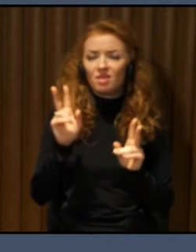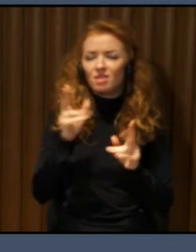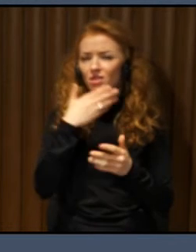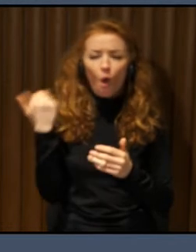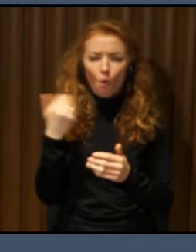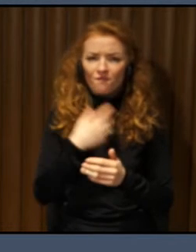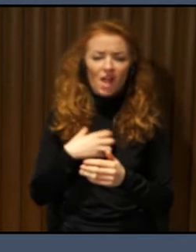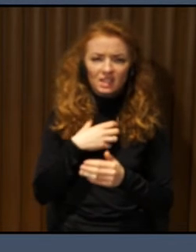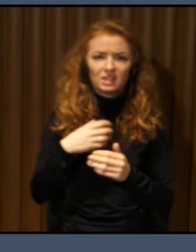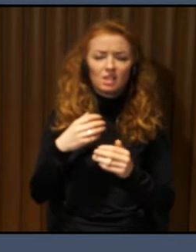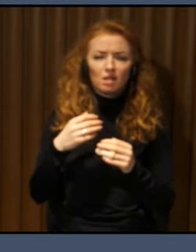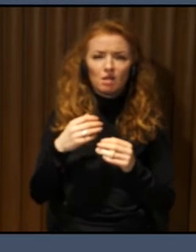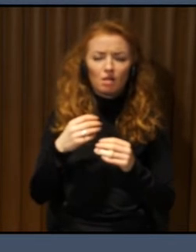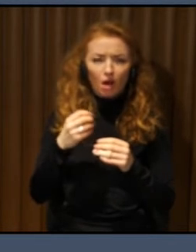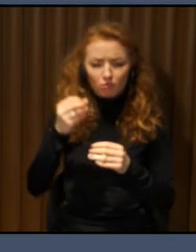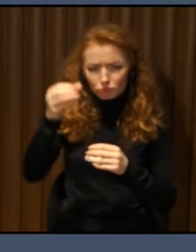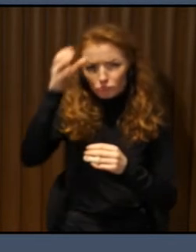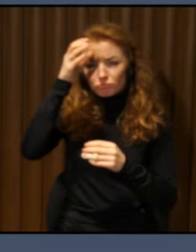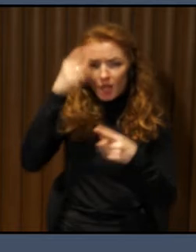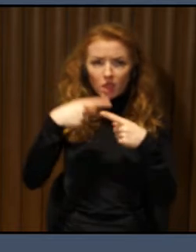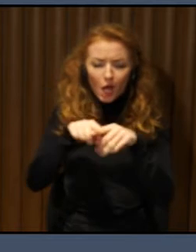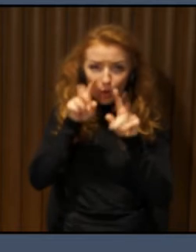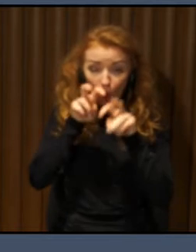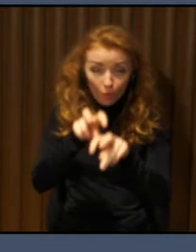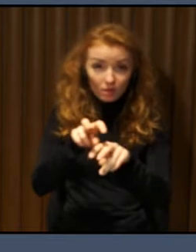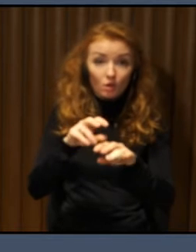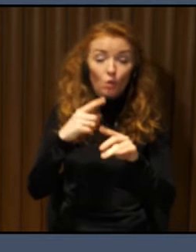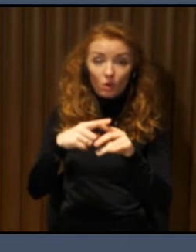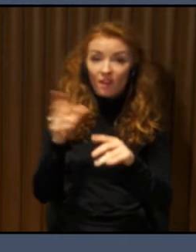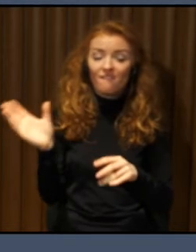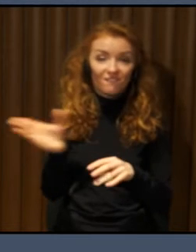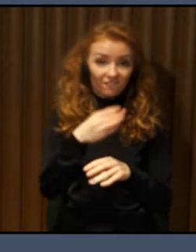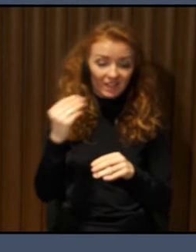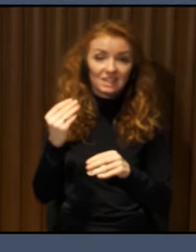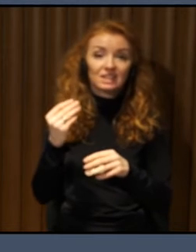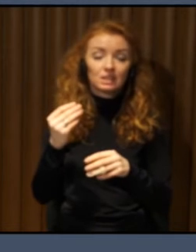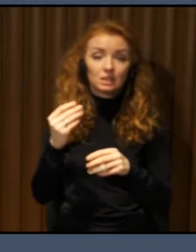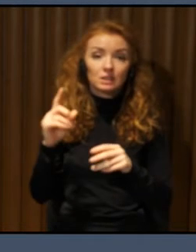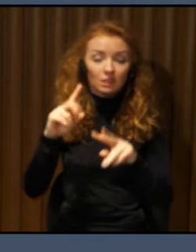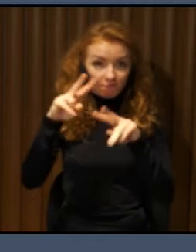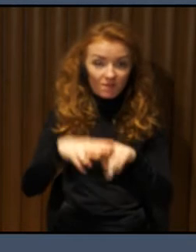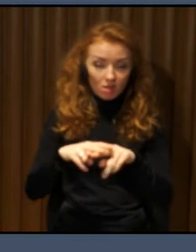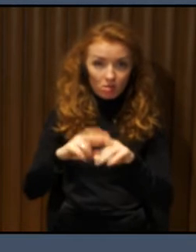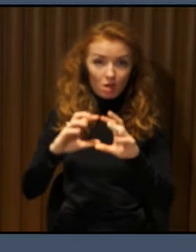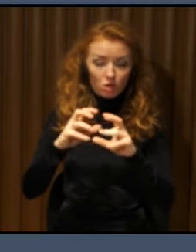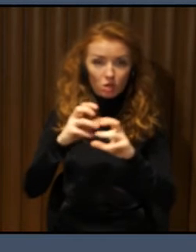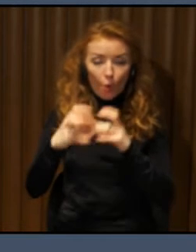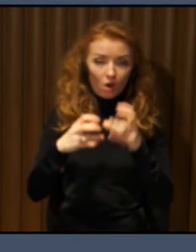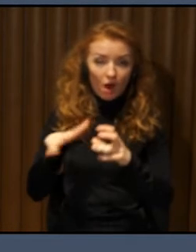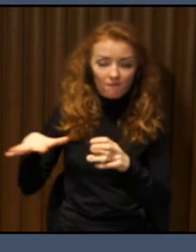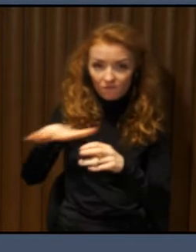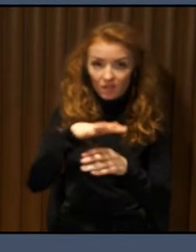it's geolocation based. And so a key problem can be you can find a shelter, you can find a service, but it